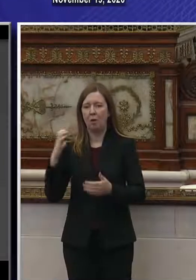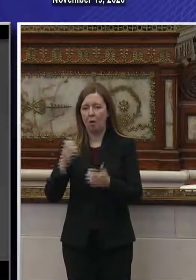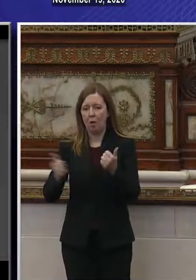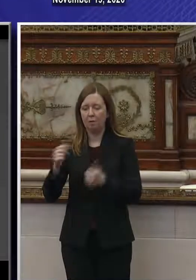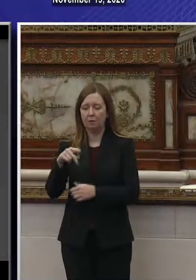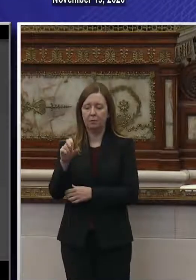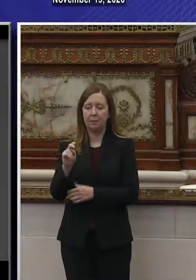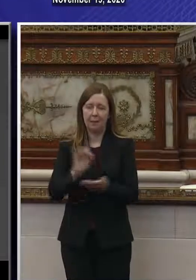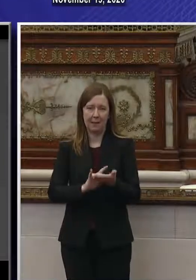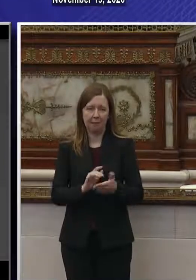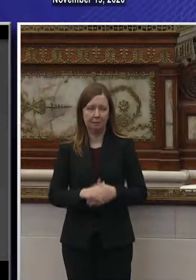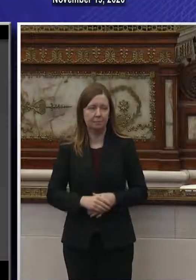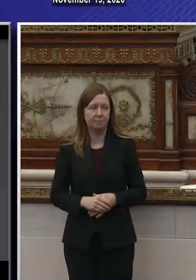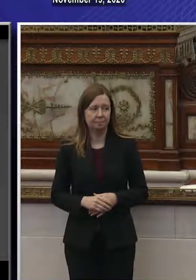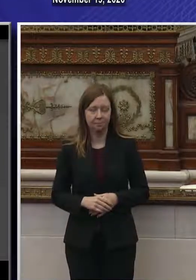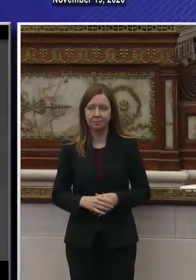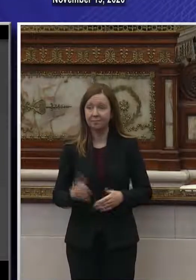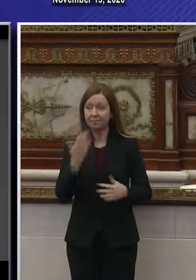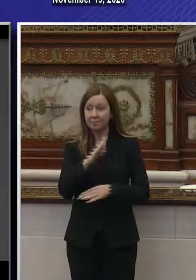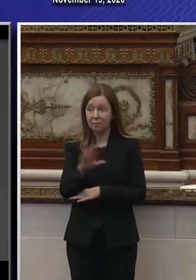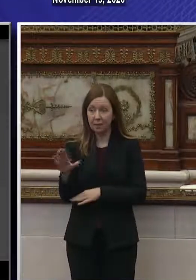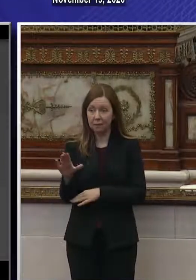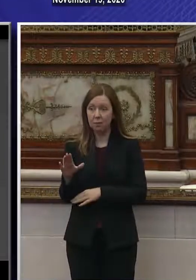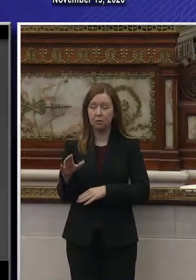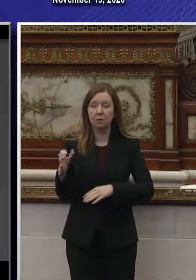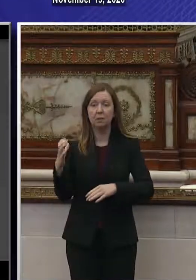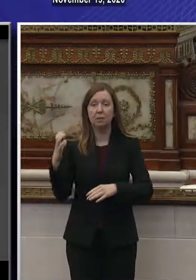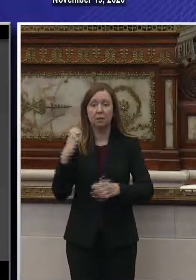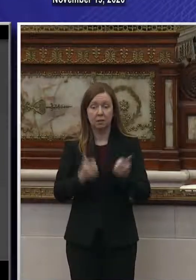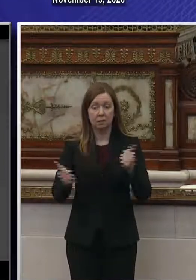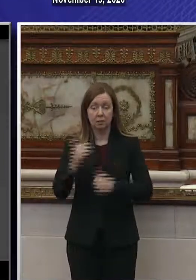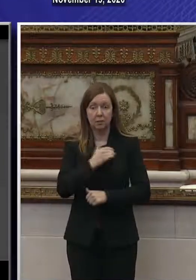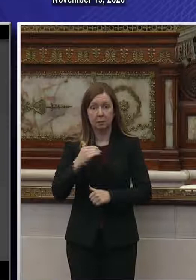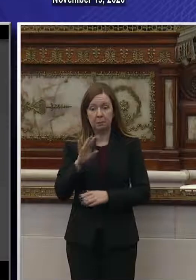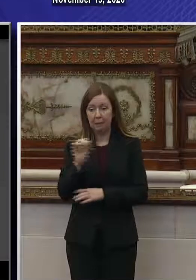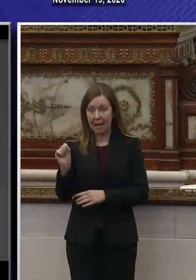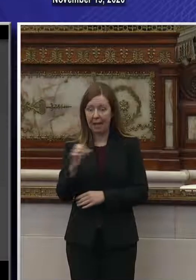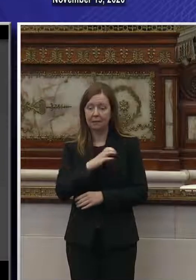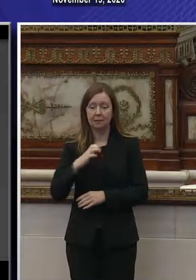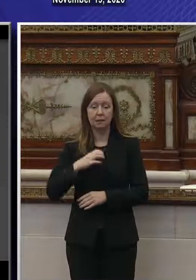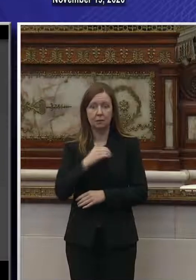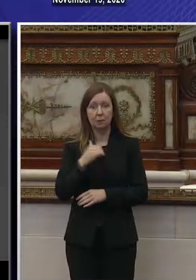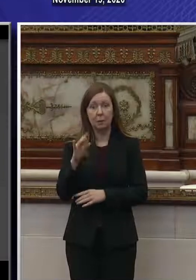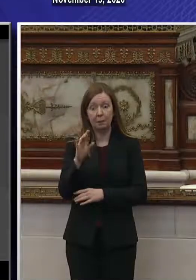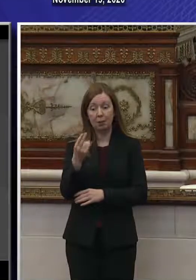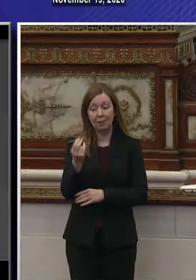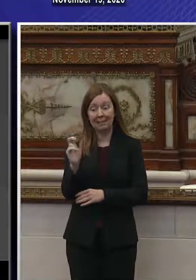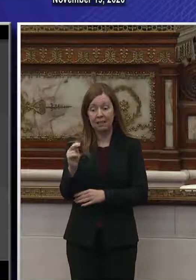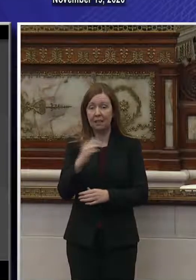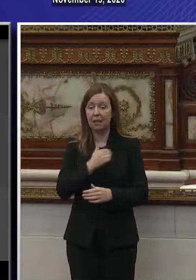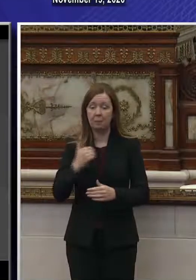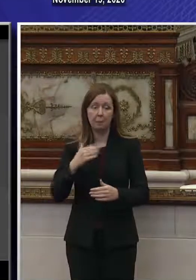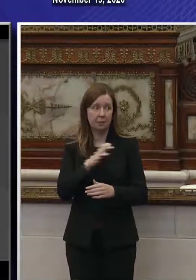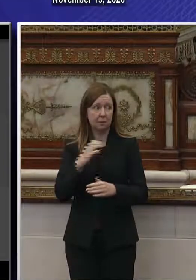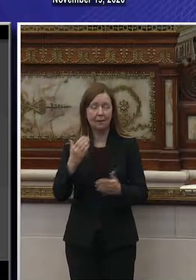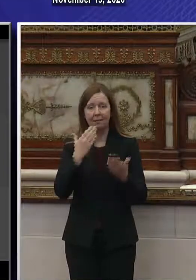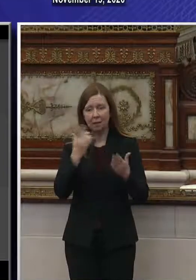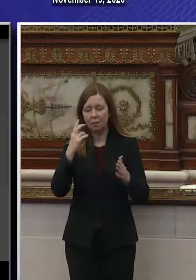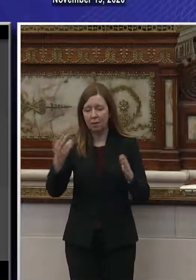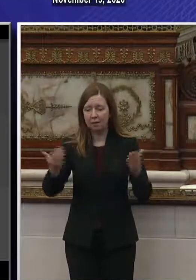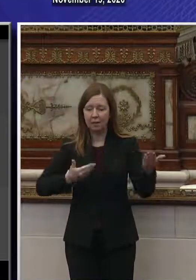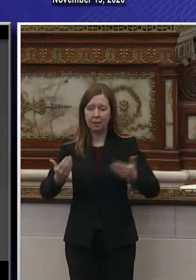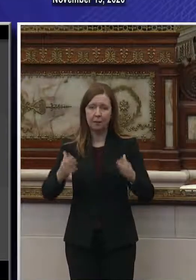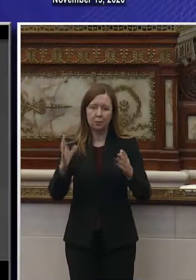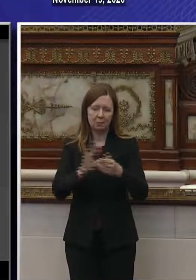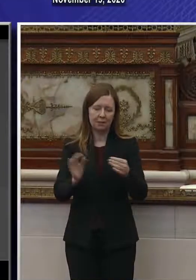Penn Medicine. Good afternoon, Chairmember Bass, Councilmember Hinnon, and members of the committee. Thank you for inviting me to testify on